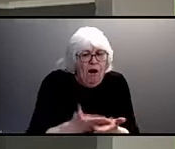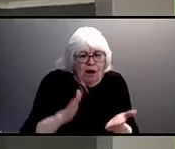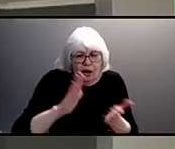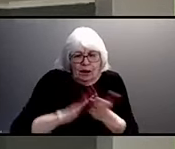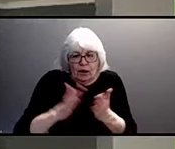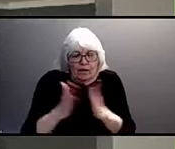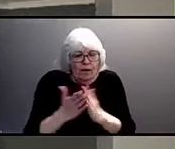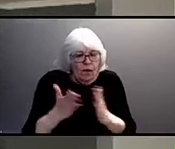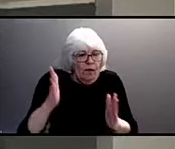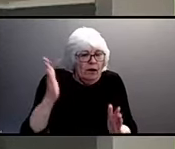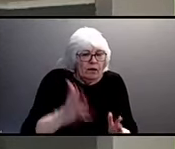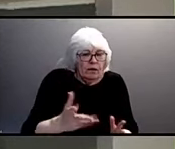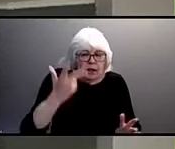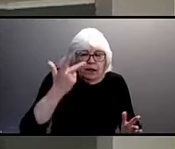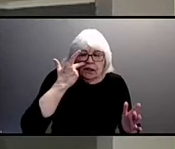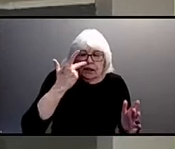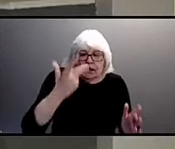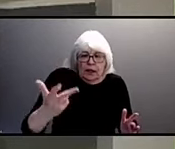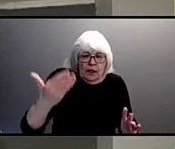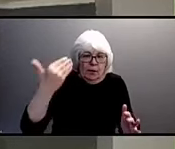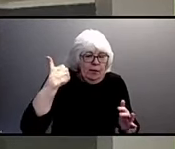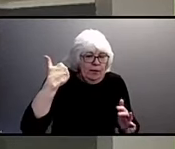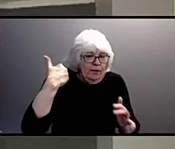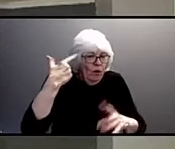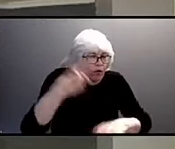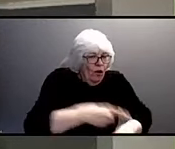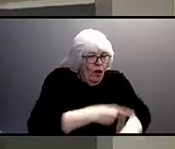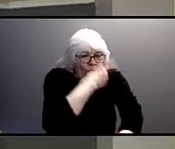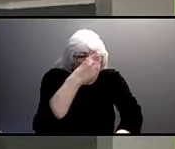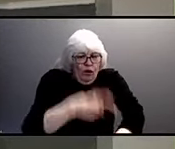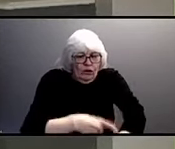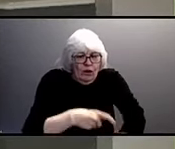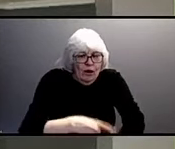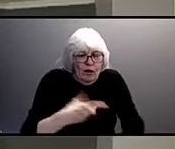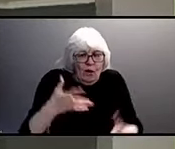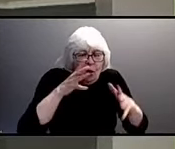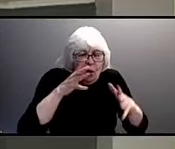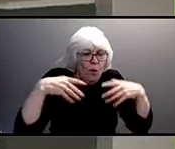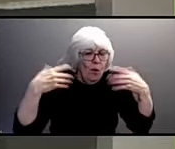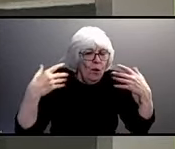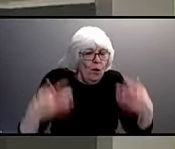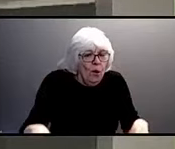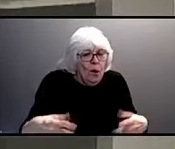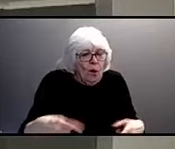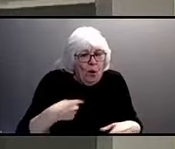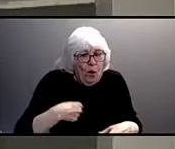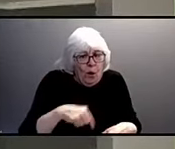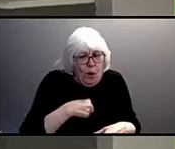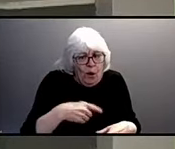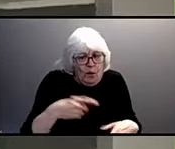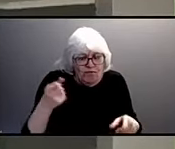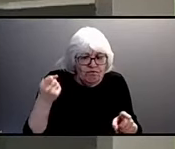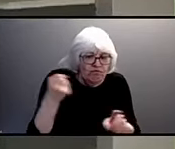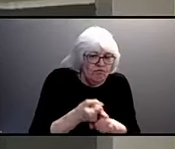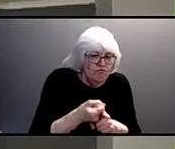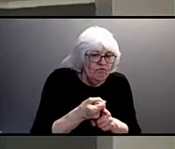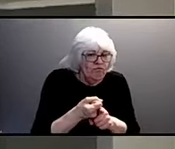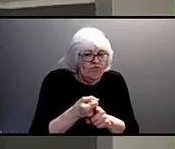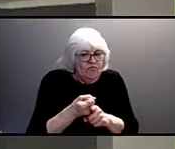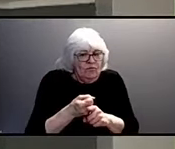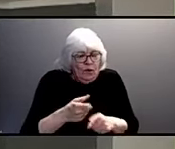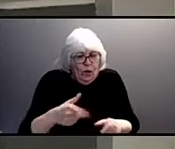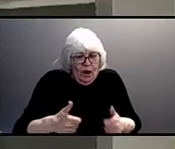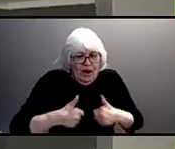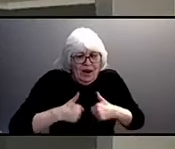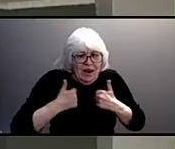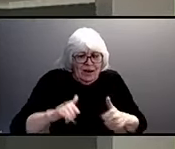And it particularly affected, of course, those closest to the area. And it's tough. And we just